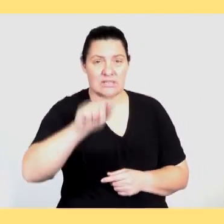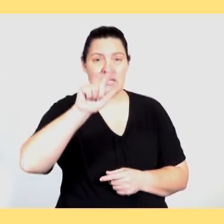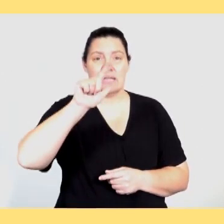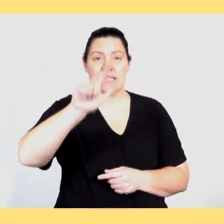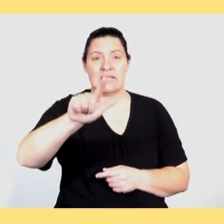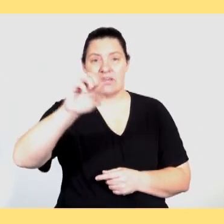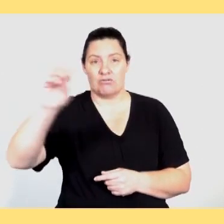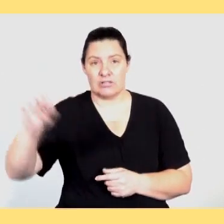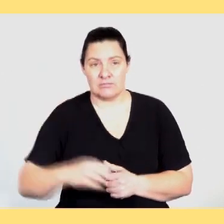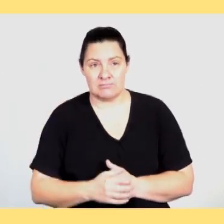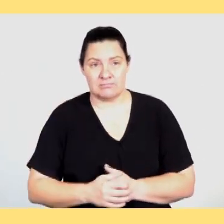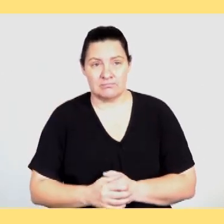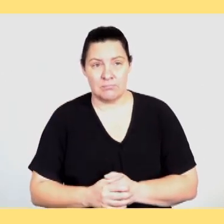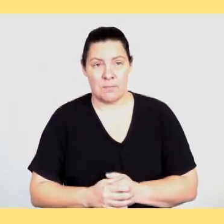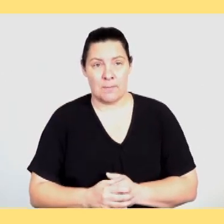24,700.